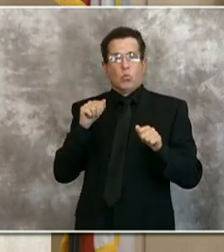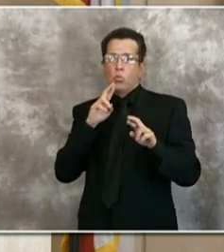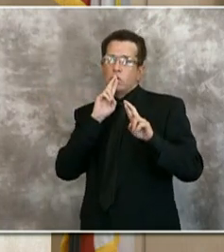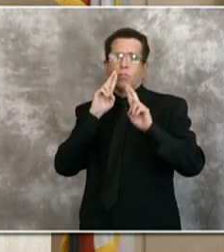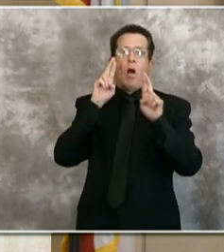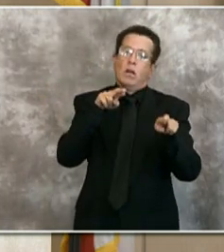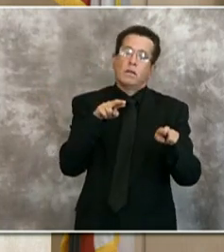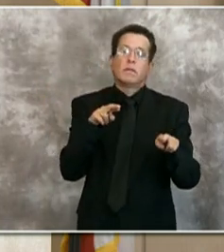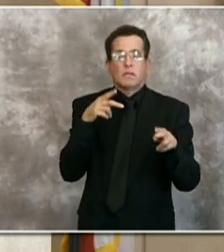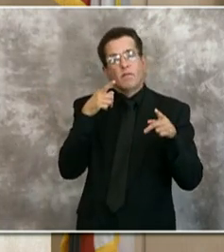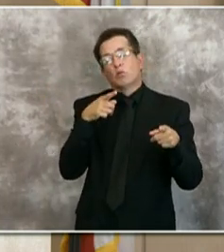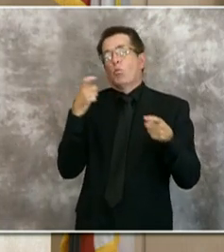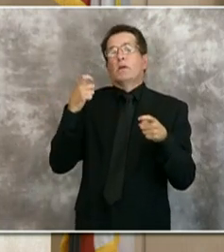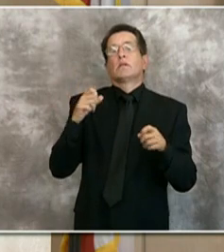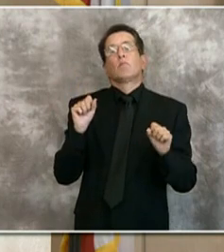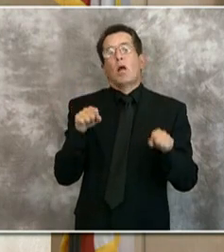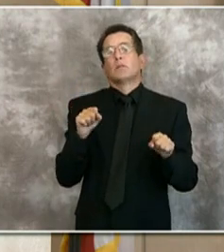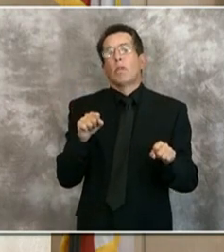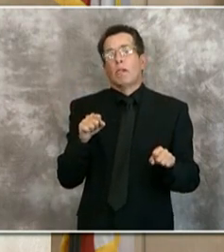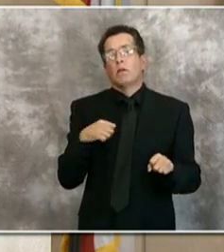it as quickly as possible.